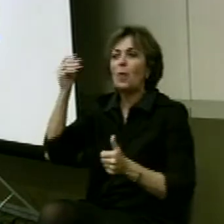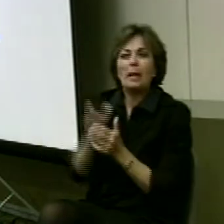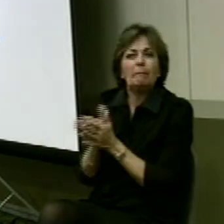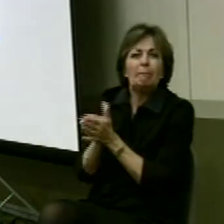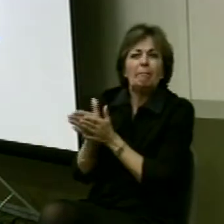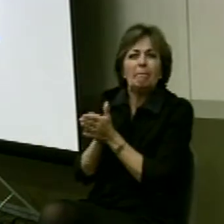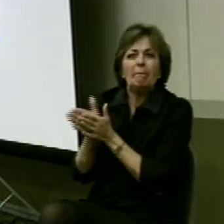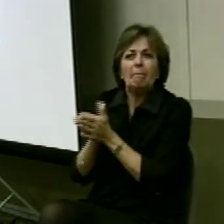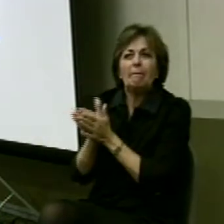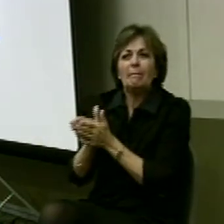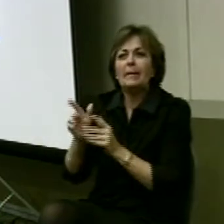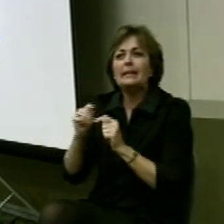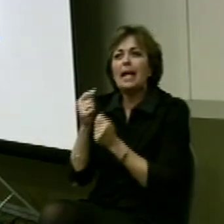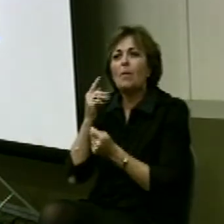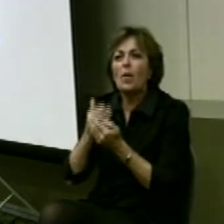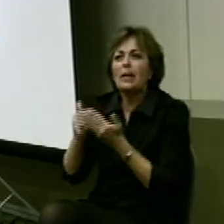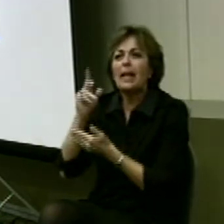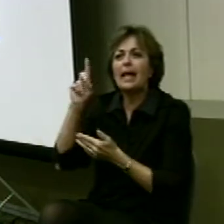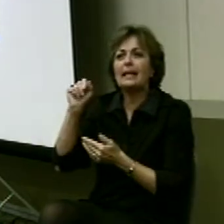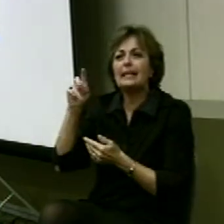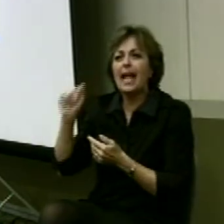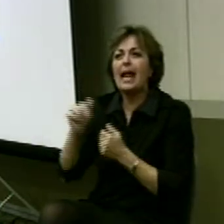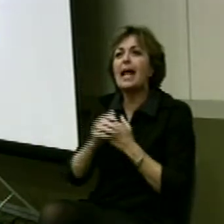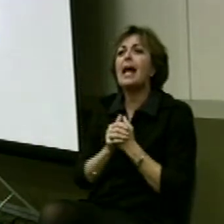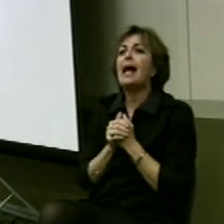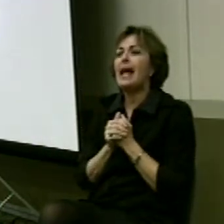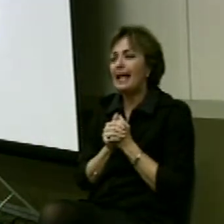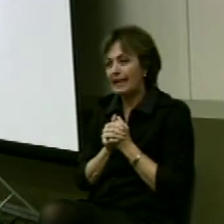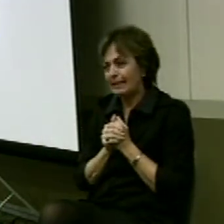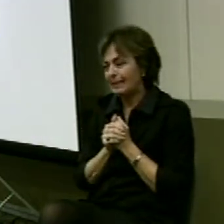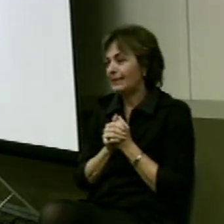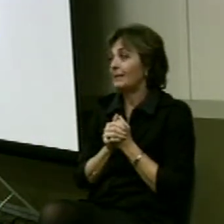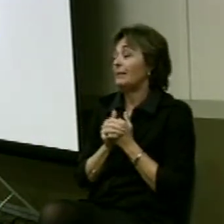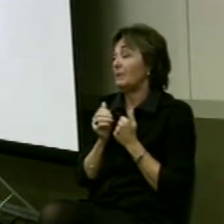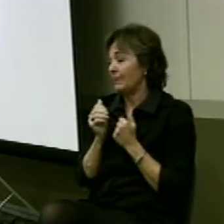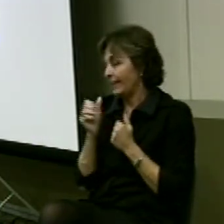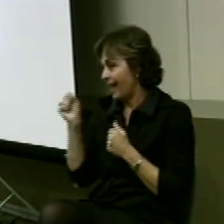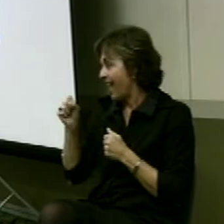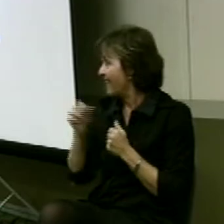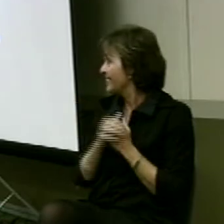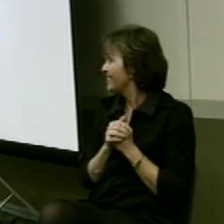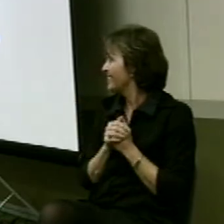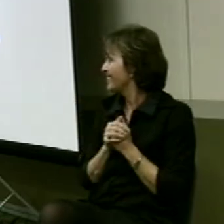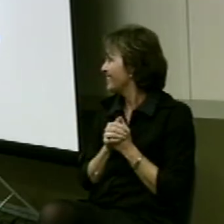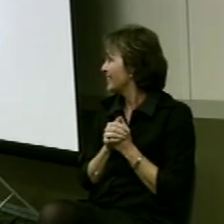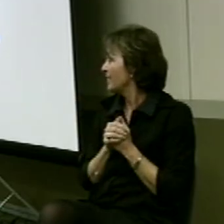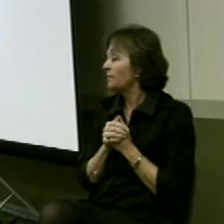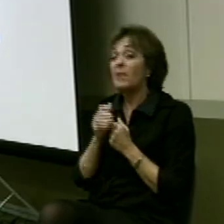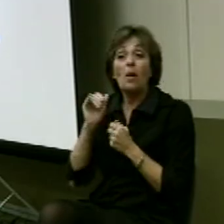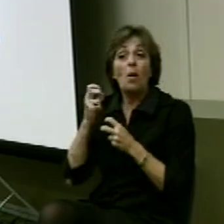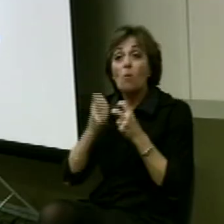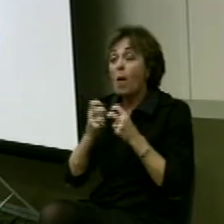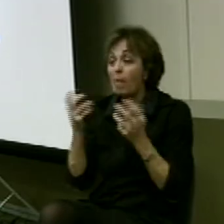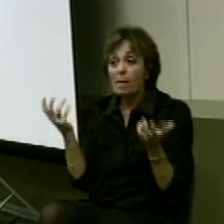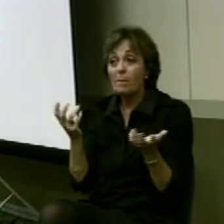All right, everybody, let's go. So we went out eager as a team. We're going to collect data on all of this. Yeah. Oh,